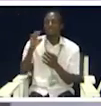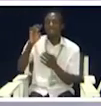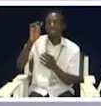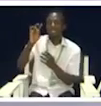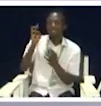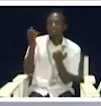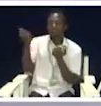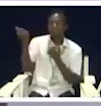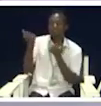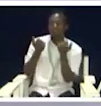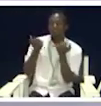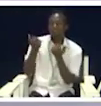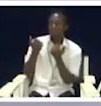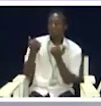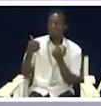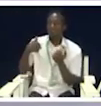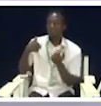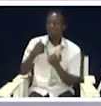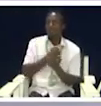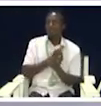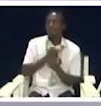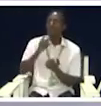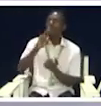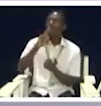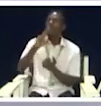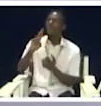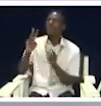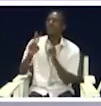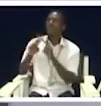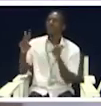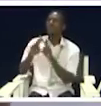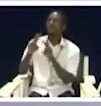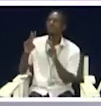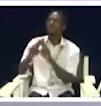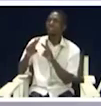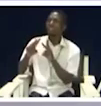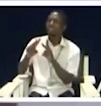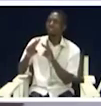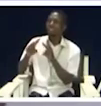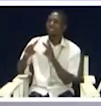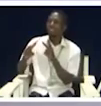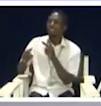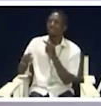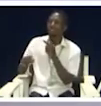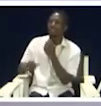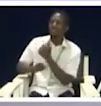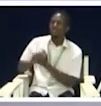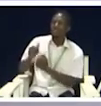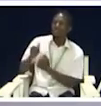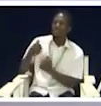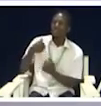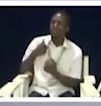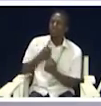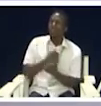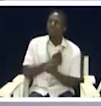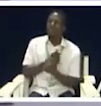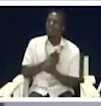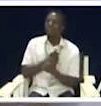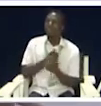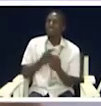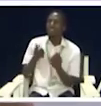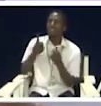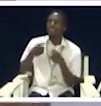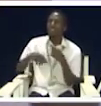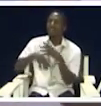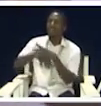cars, and we had terribly injured. The car was seriously damaged. I came out with the person in the car with me. To